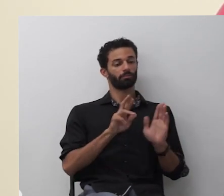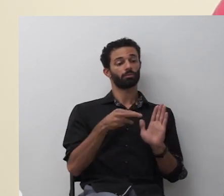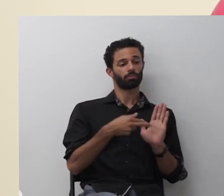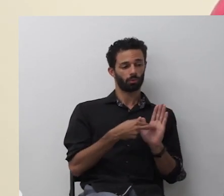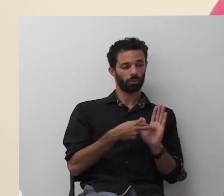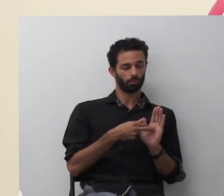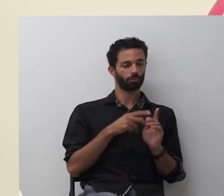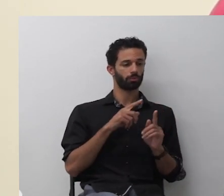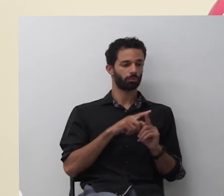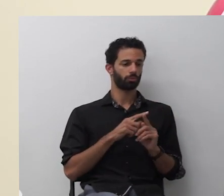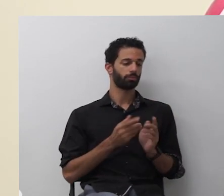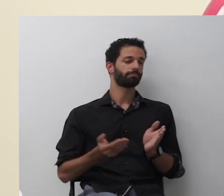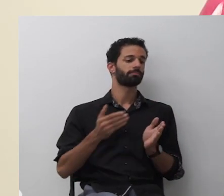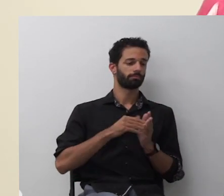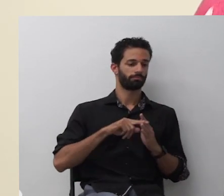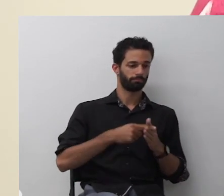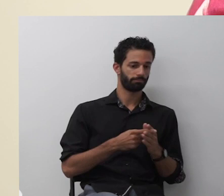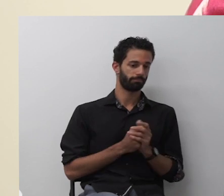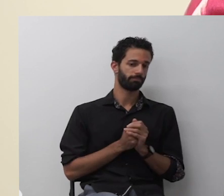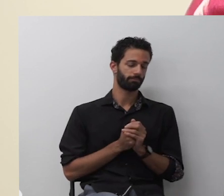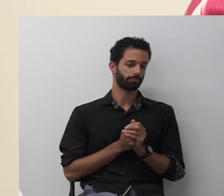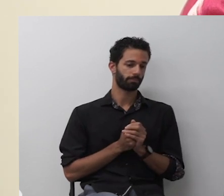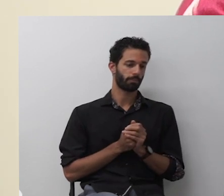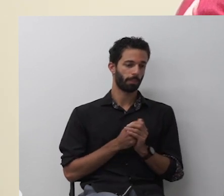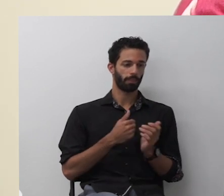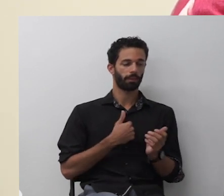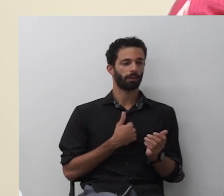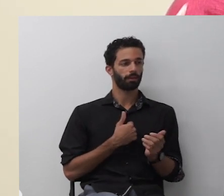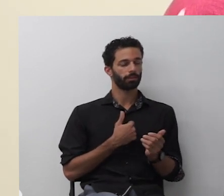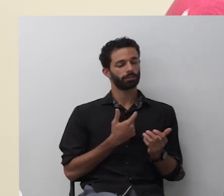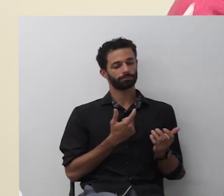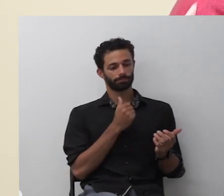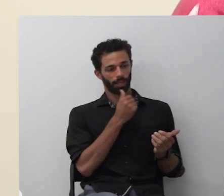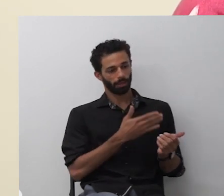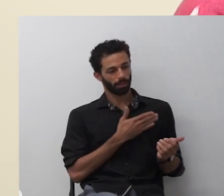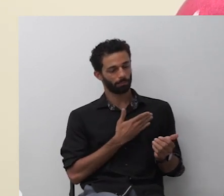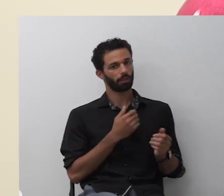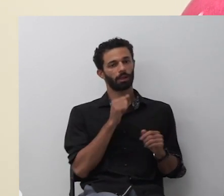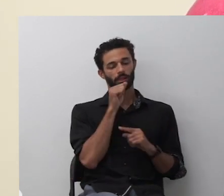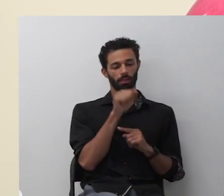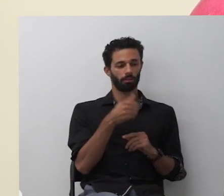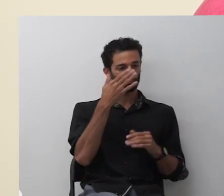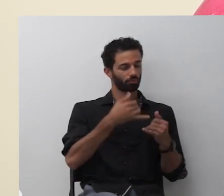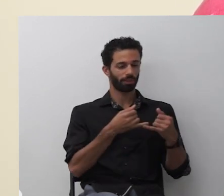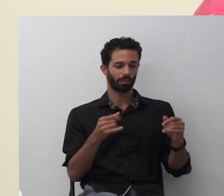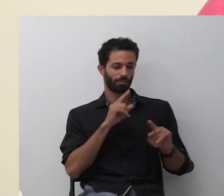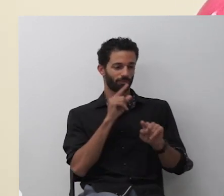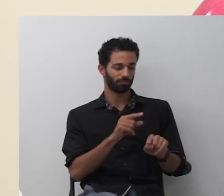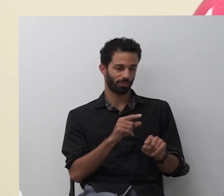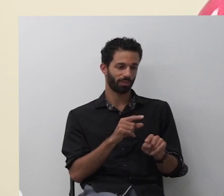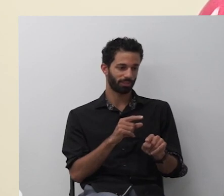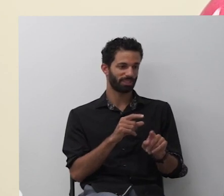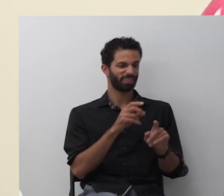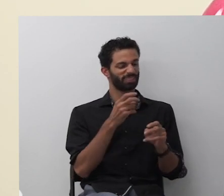So I have moved a little bit grudgingly, because I love being a frontline responder. That is a hard one to lead, to